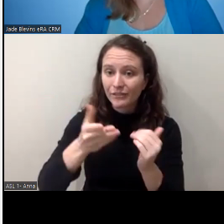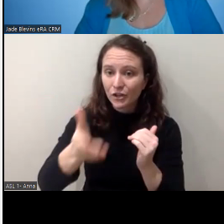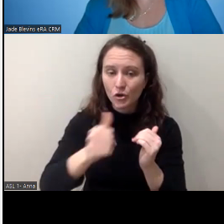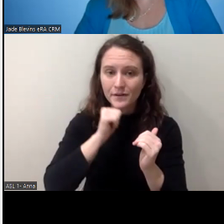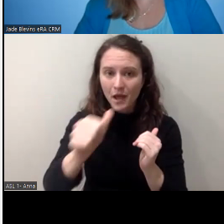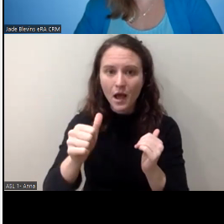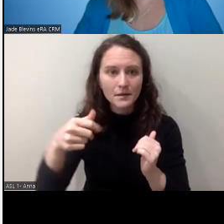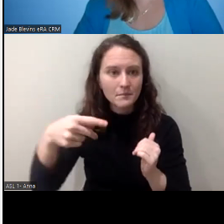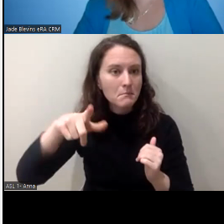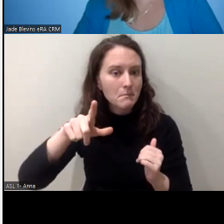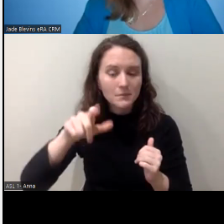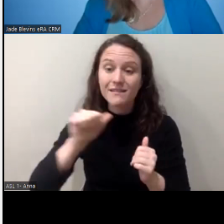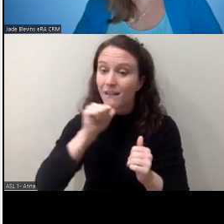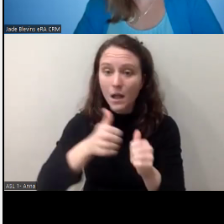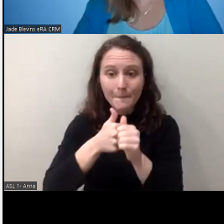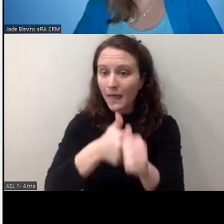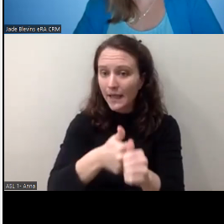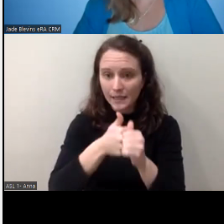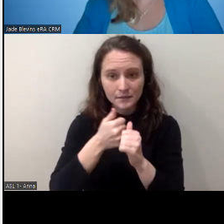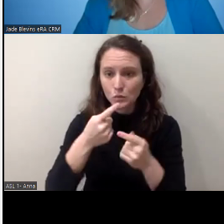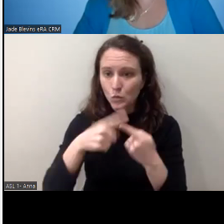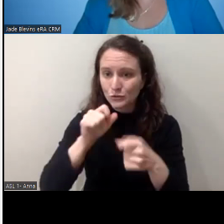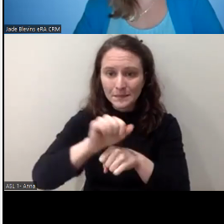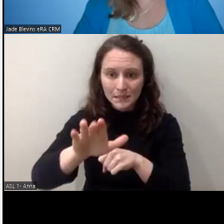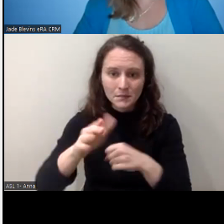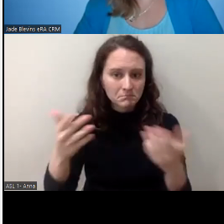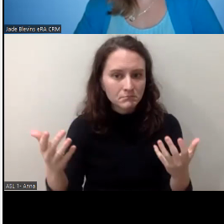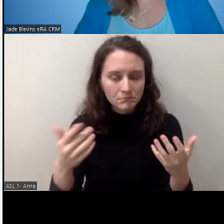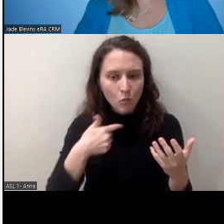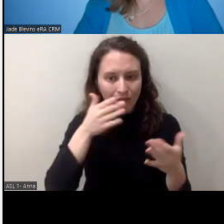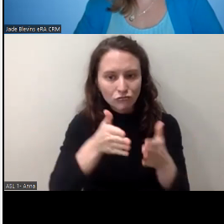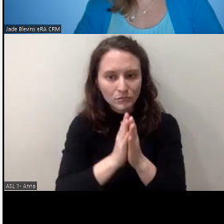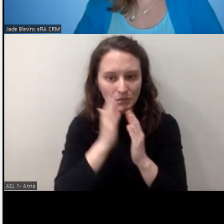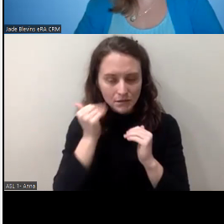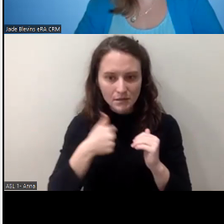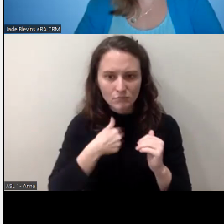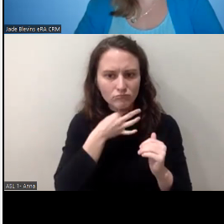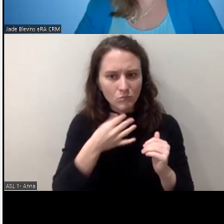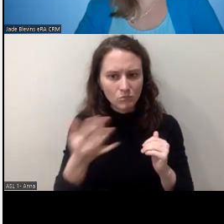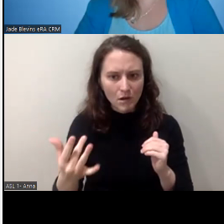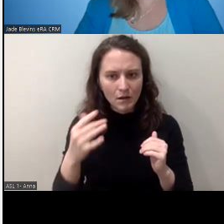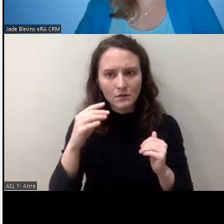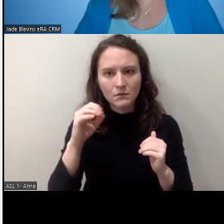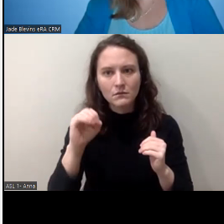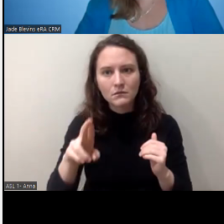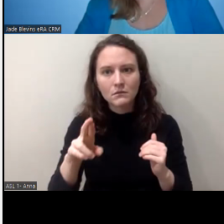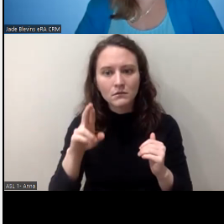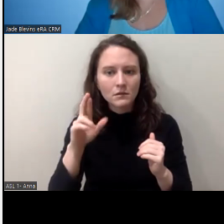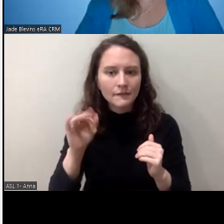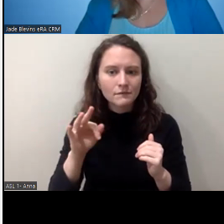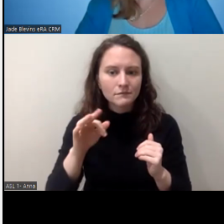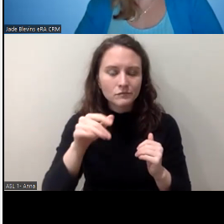at time of submission. So that one you want to answer too, because they're going to want to know why that is, or if you've made improvements to